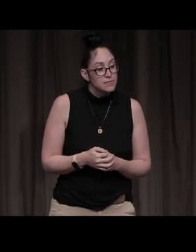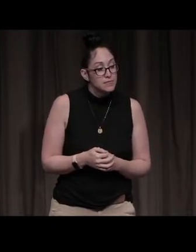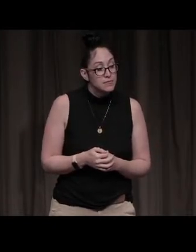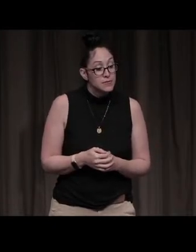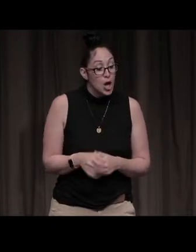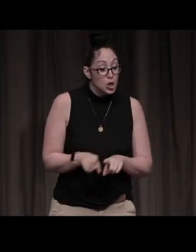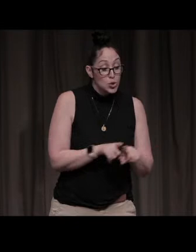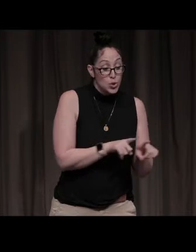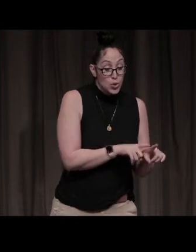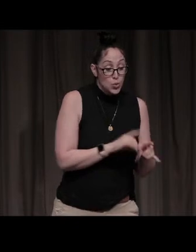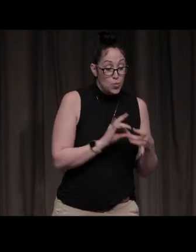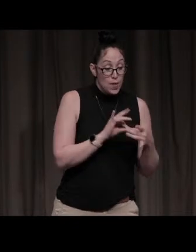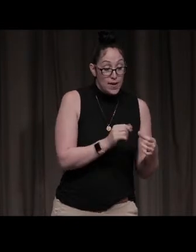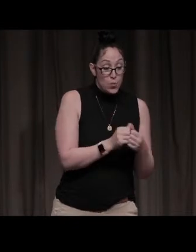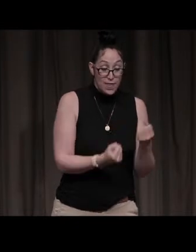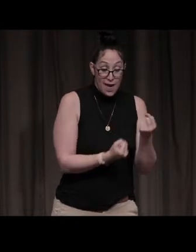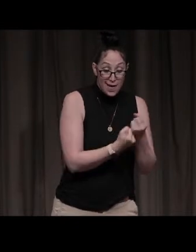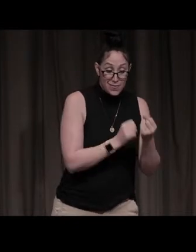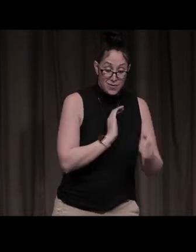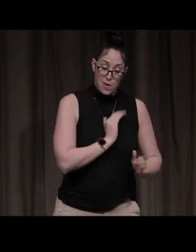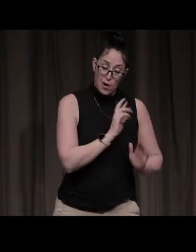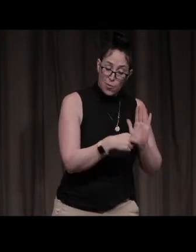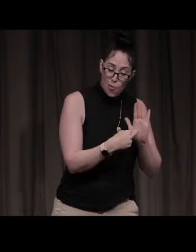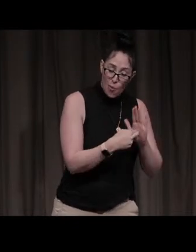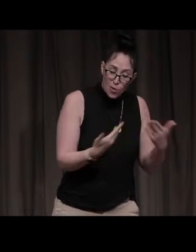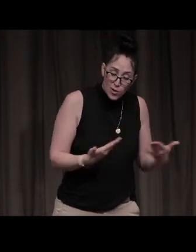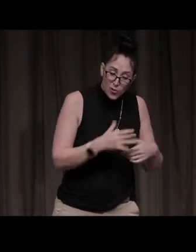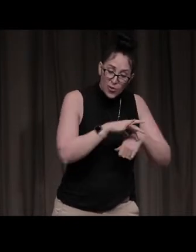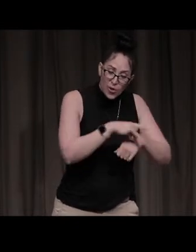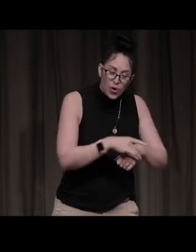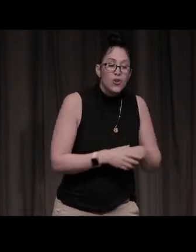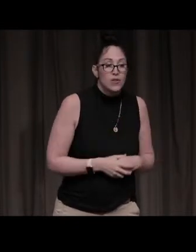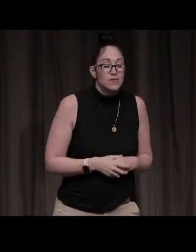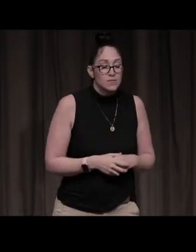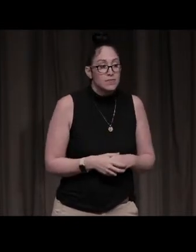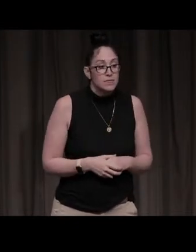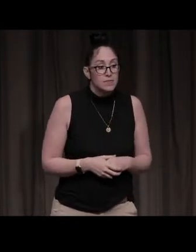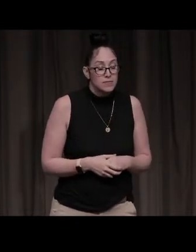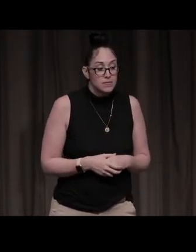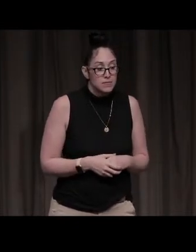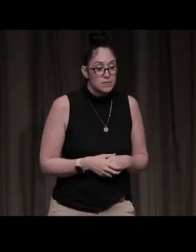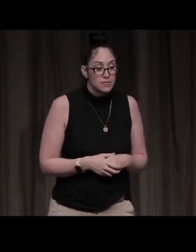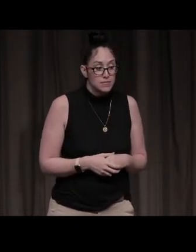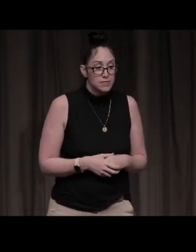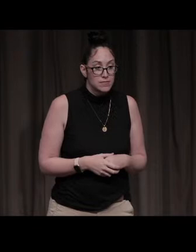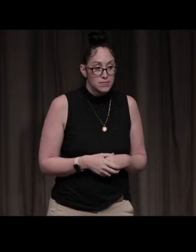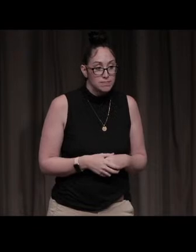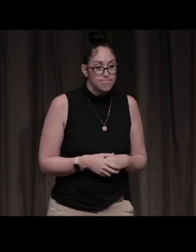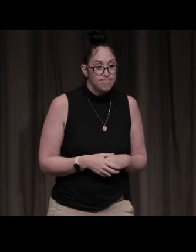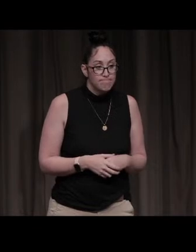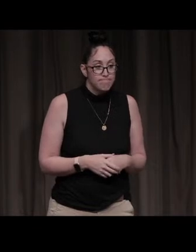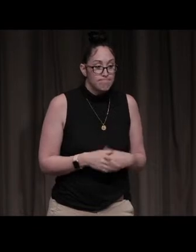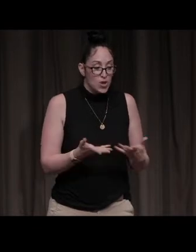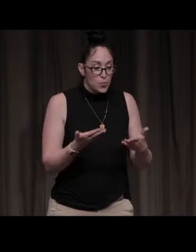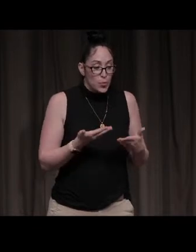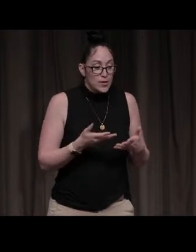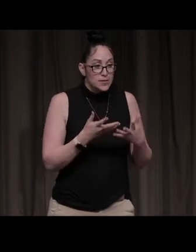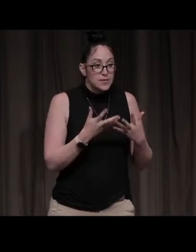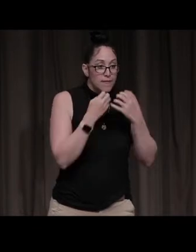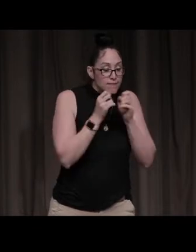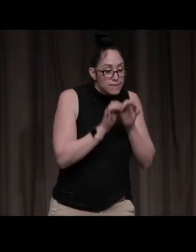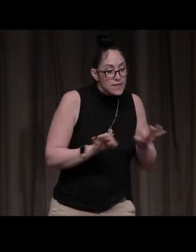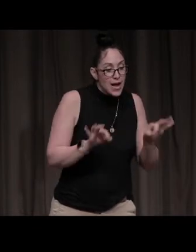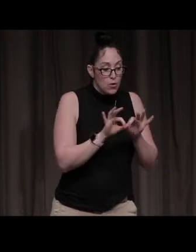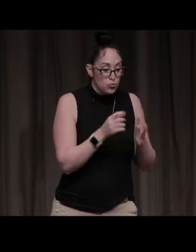activism and our role on this earth, it really brings a lot of urgency and value into the things we're doing and the way we're presenting